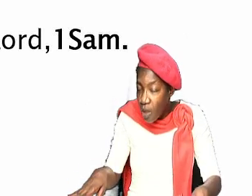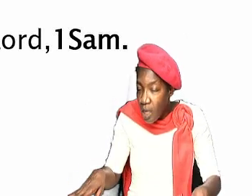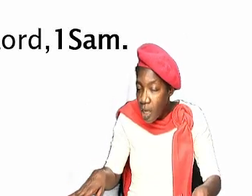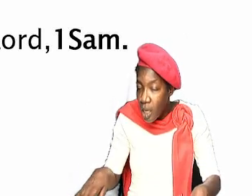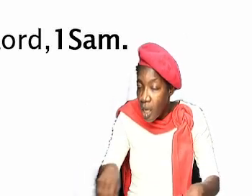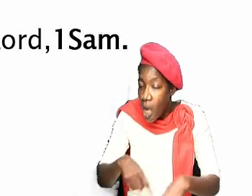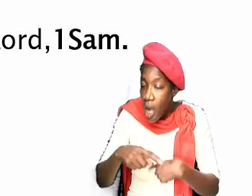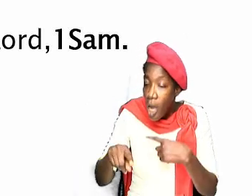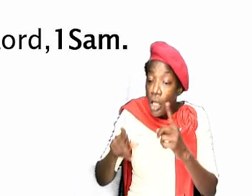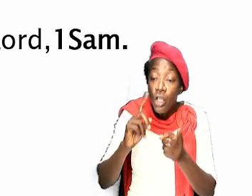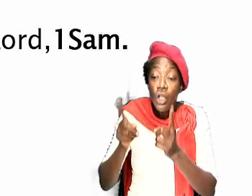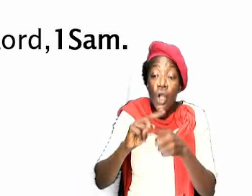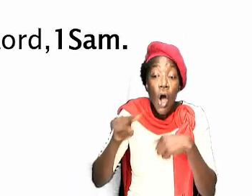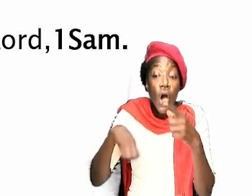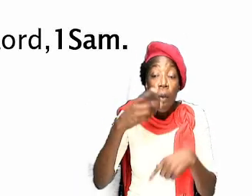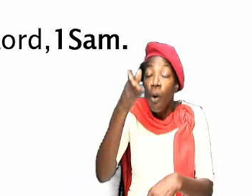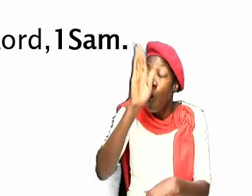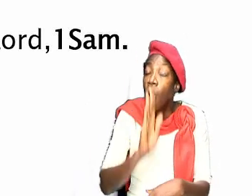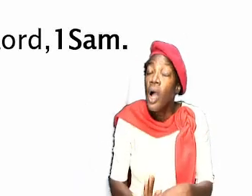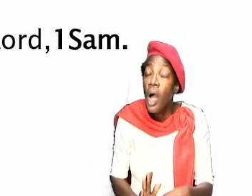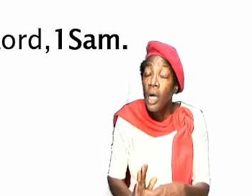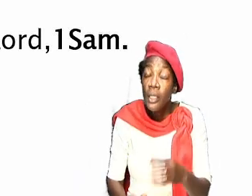God.